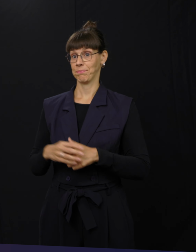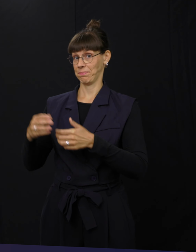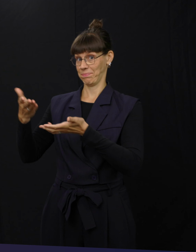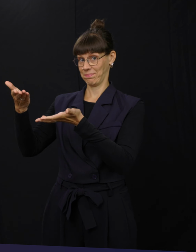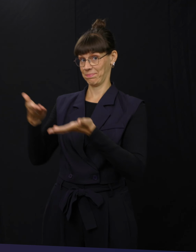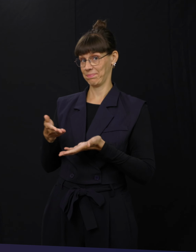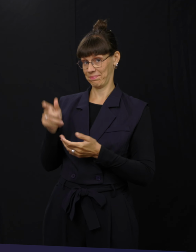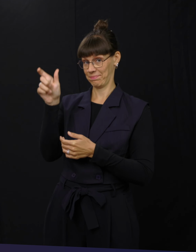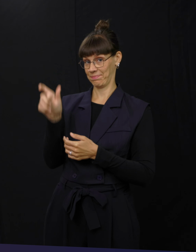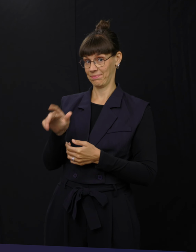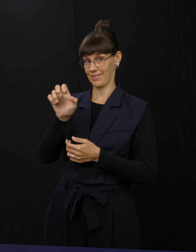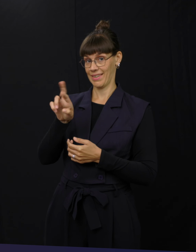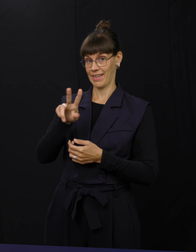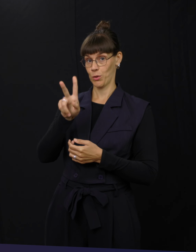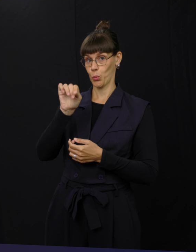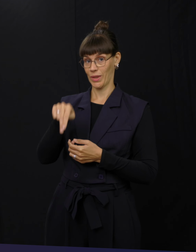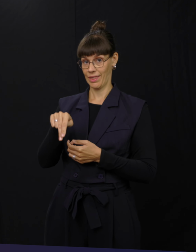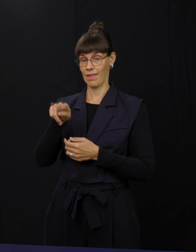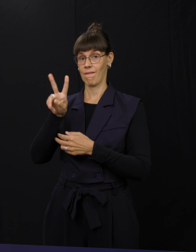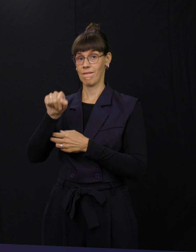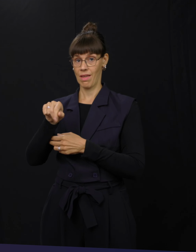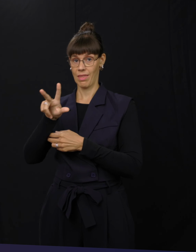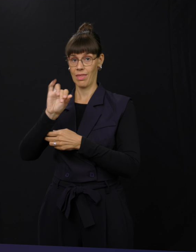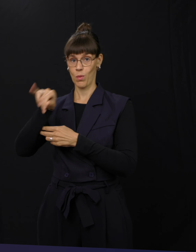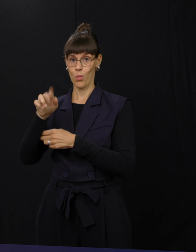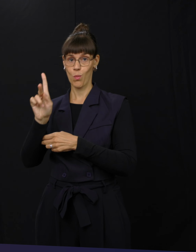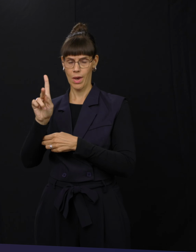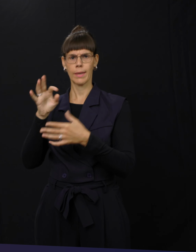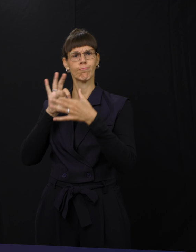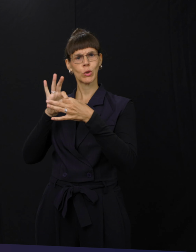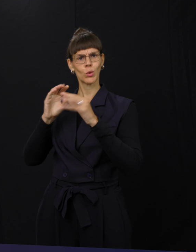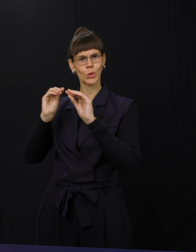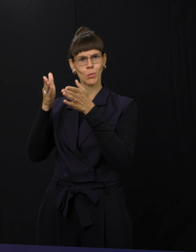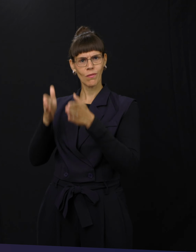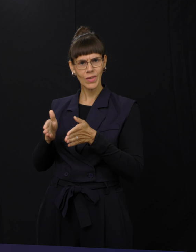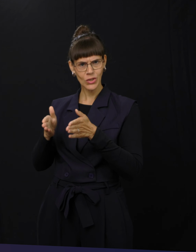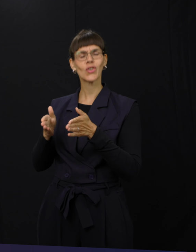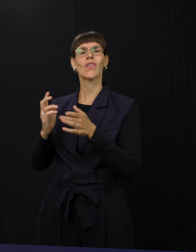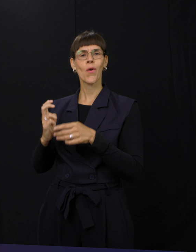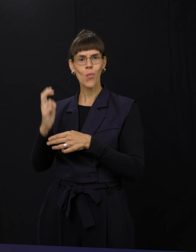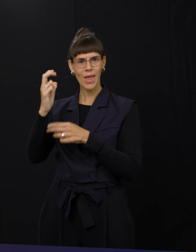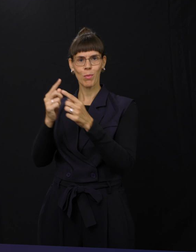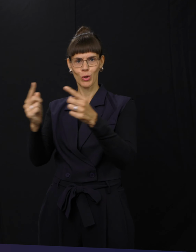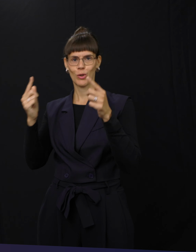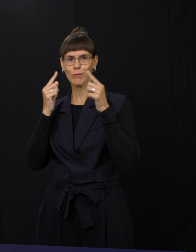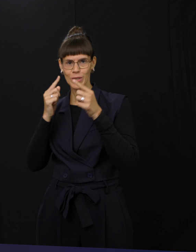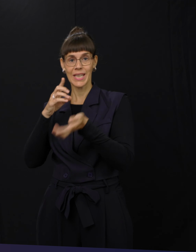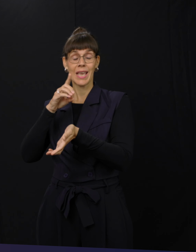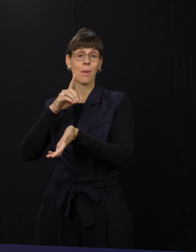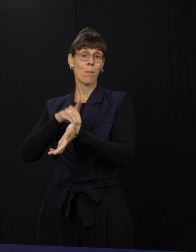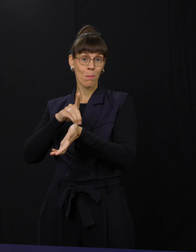Today we are speaking to Erwin van Wijk. Erwin is an associate professor at Radboud University Medical Center